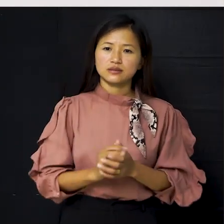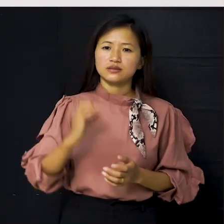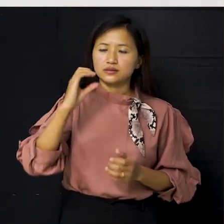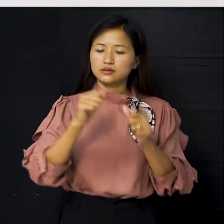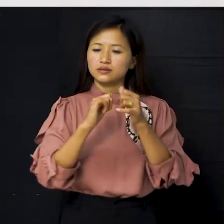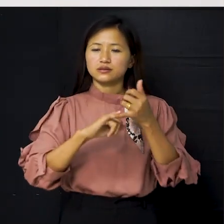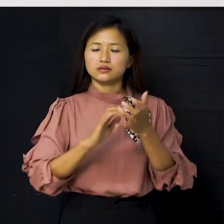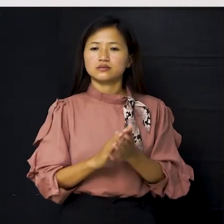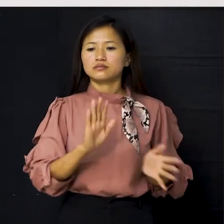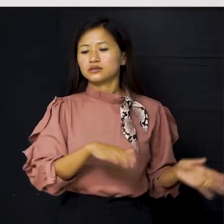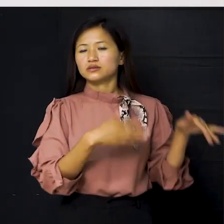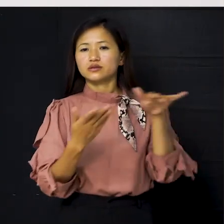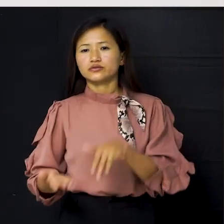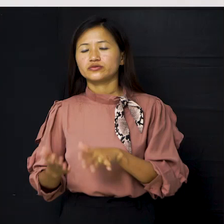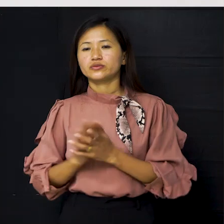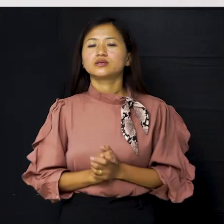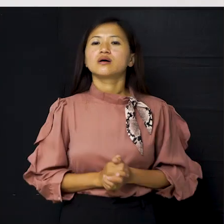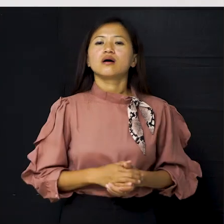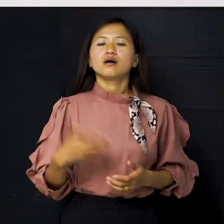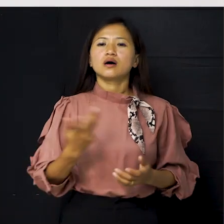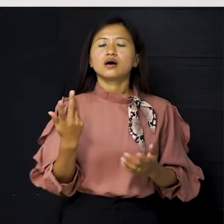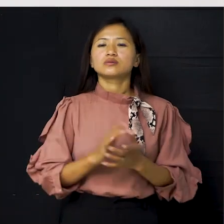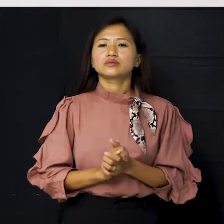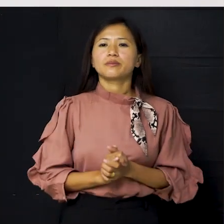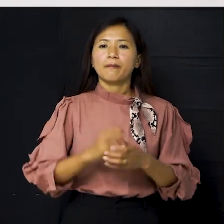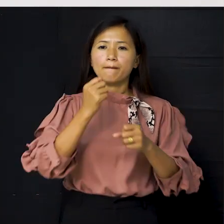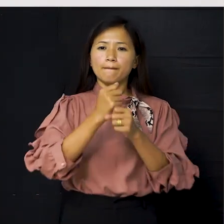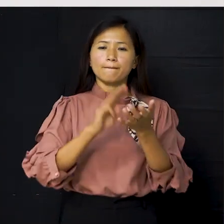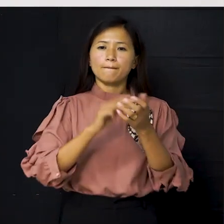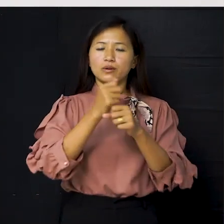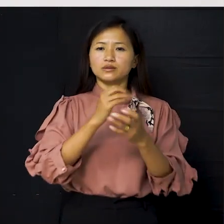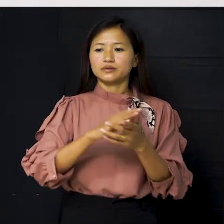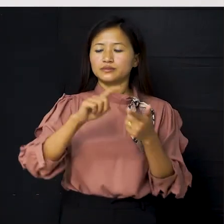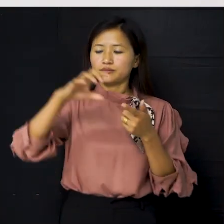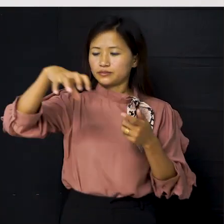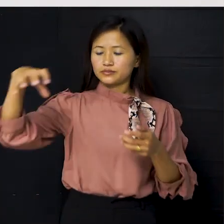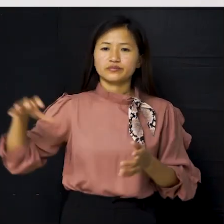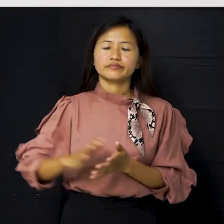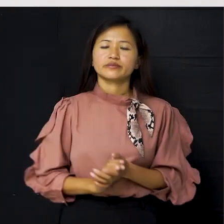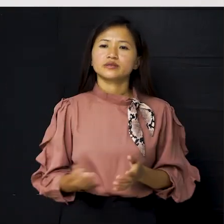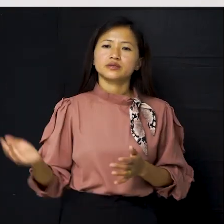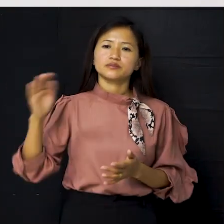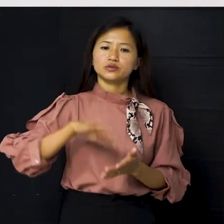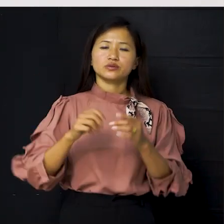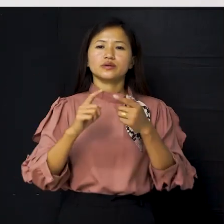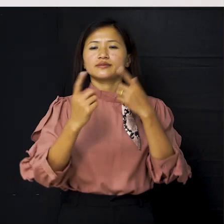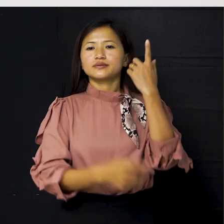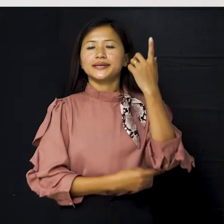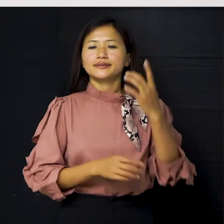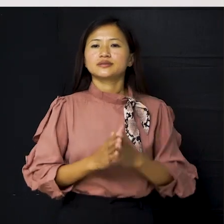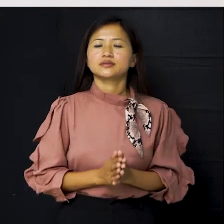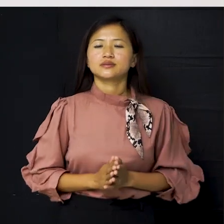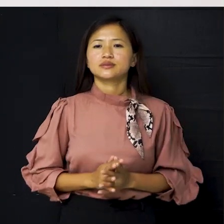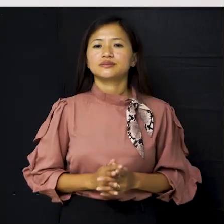of downfall, that is how the Mughal Empire came to an end. What were the main reasons that led to the downfall of